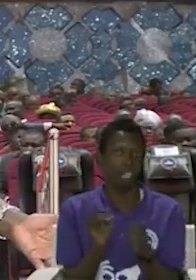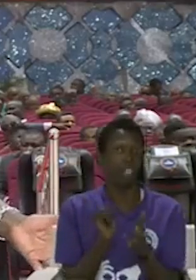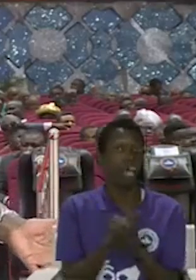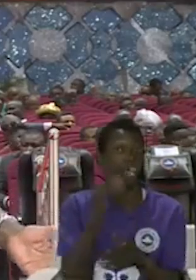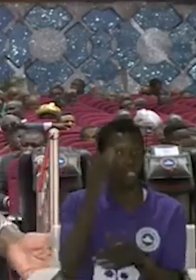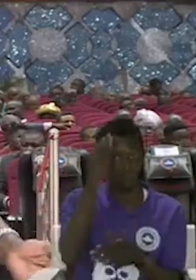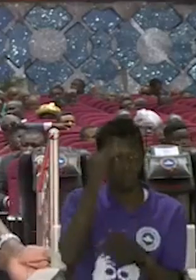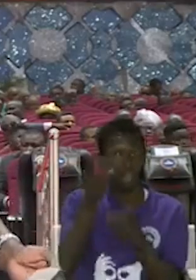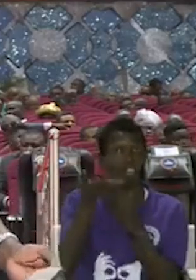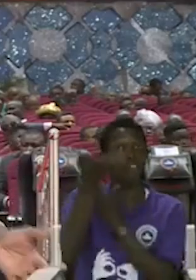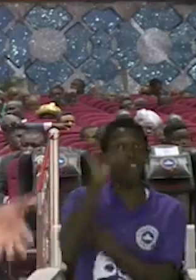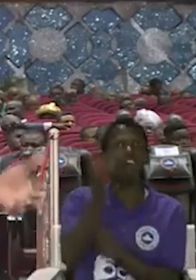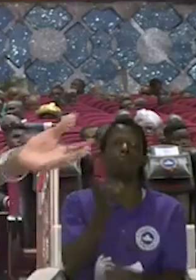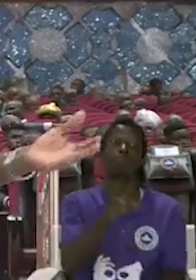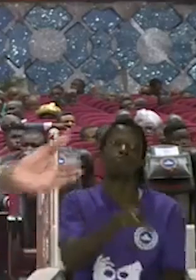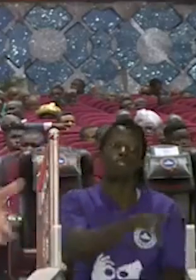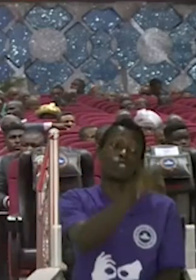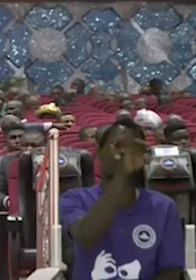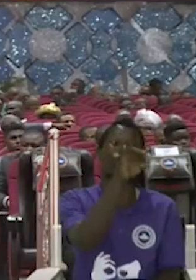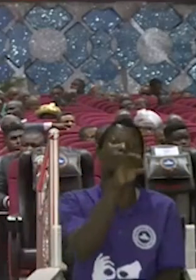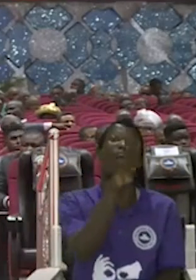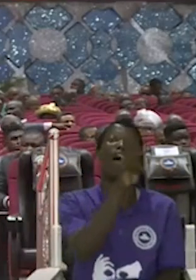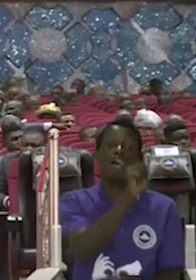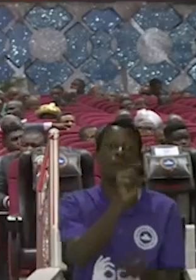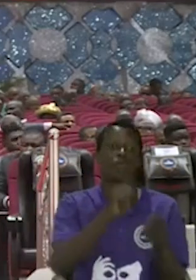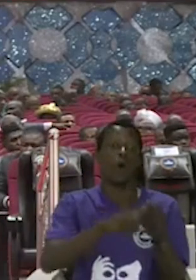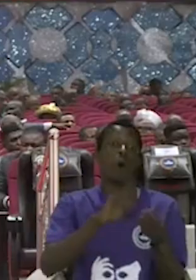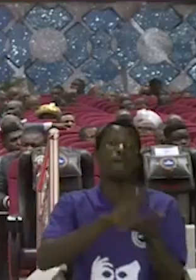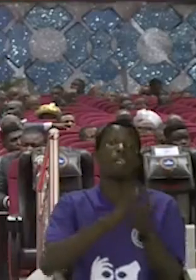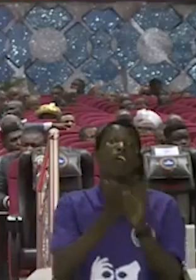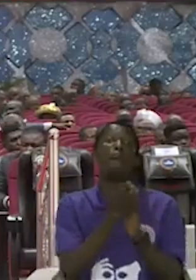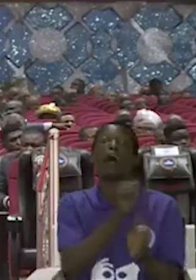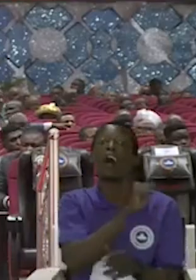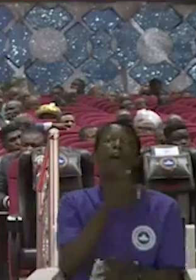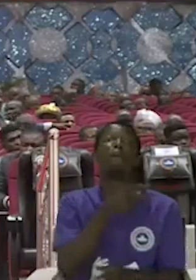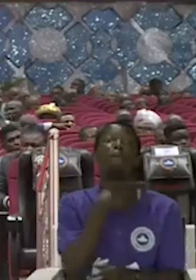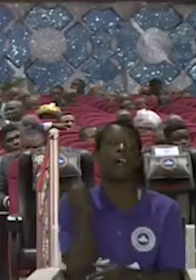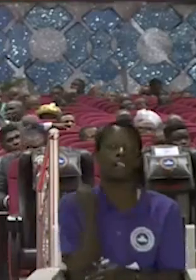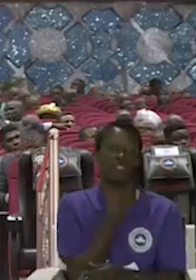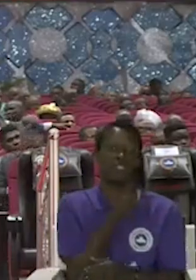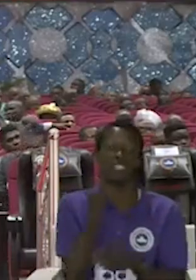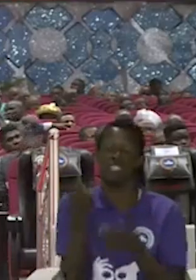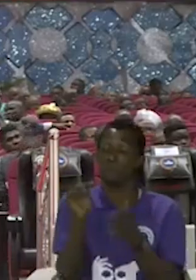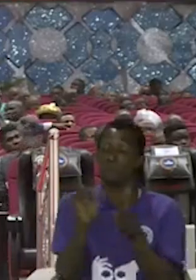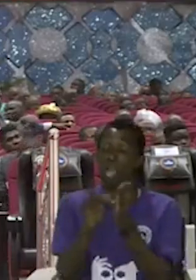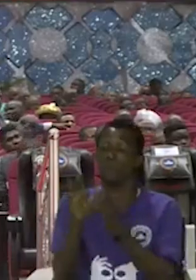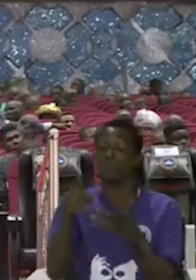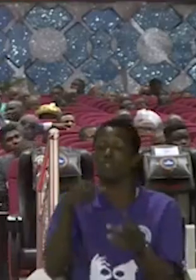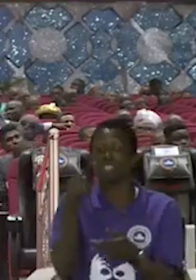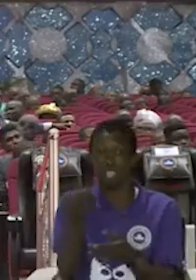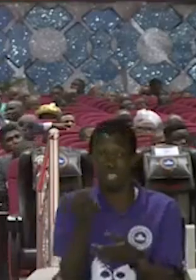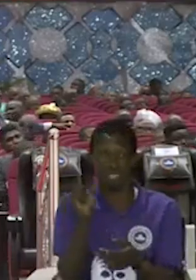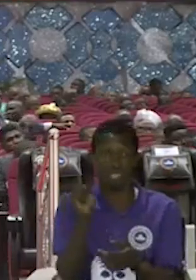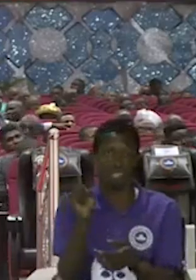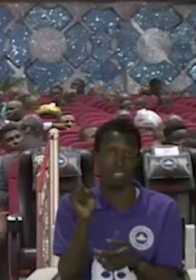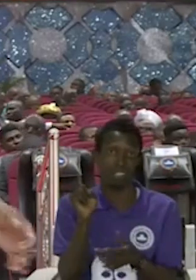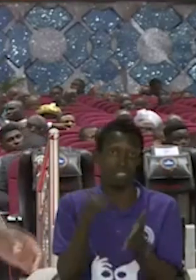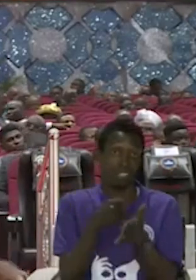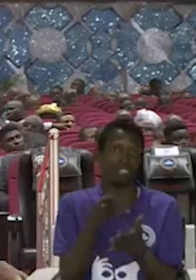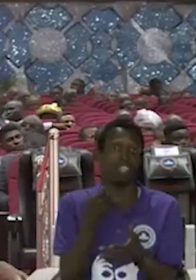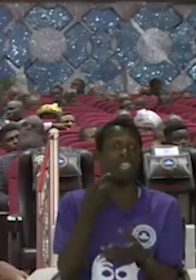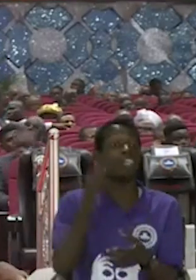That's why God chose me to be a pastor anyway. The Bible says it. He chooses the foolish